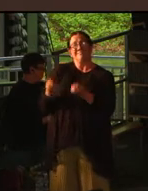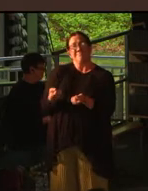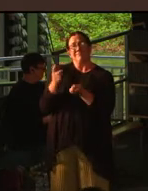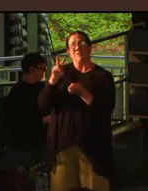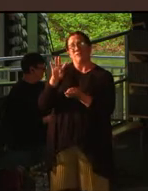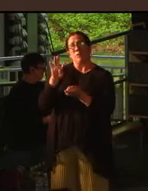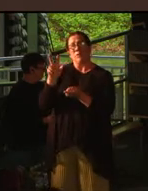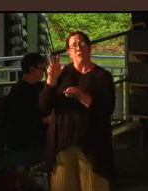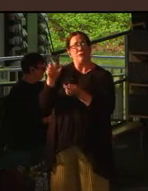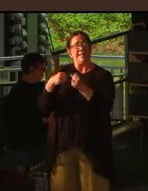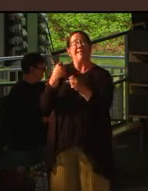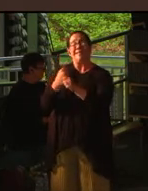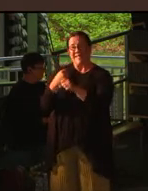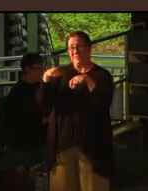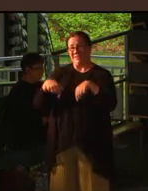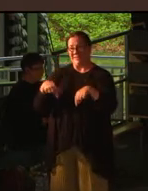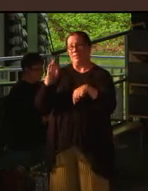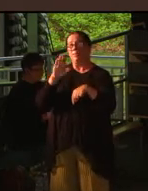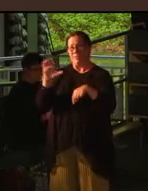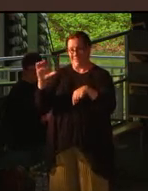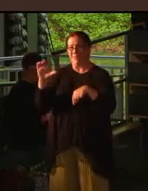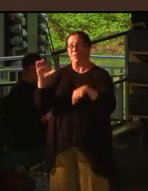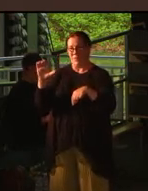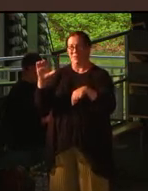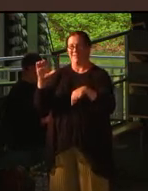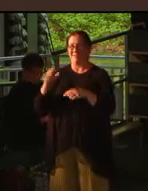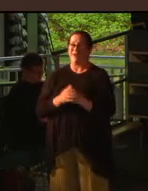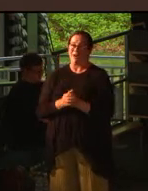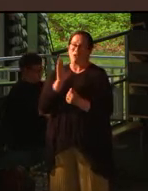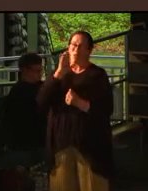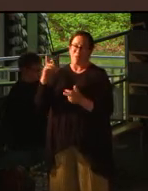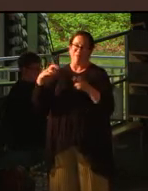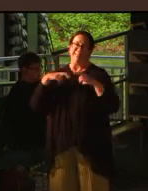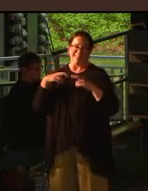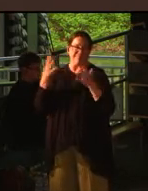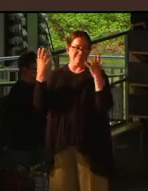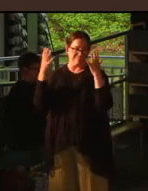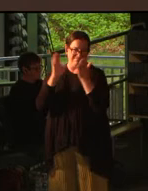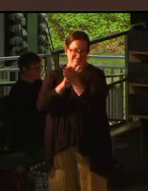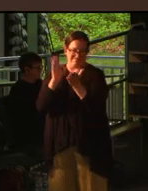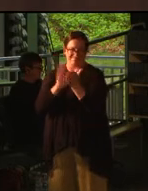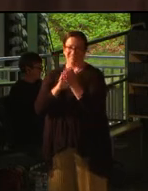years at Bristol Community College.